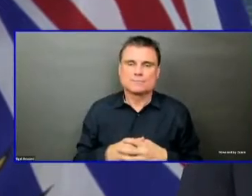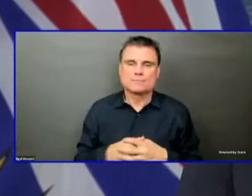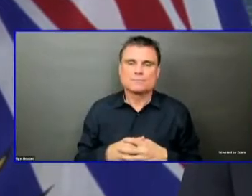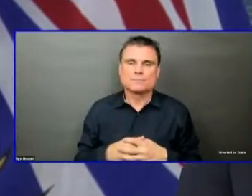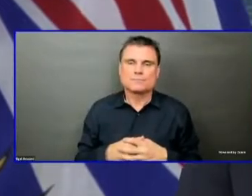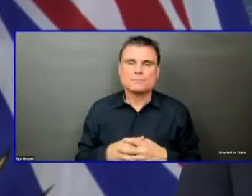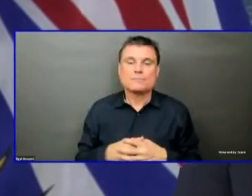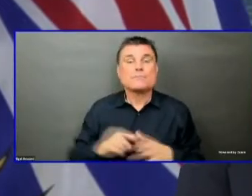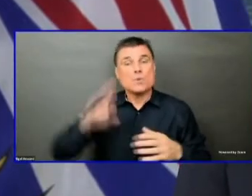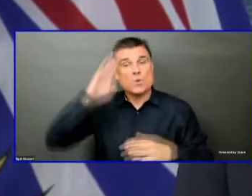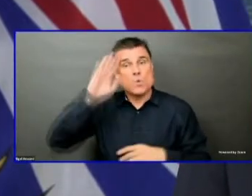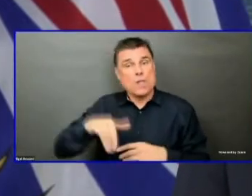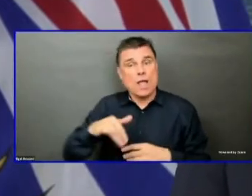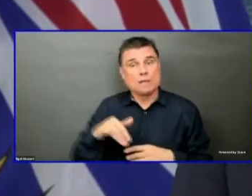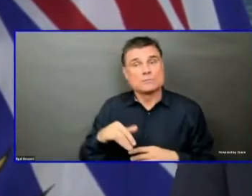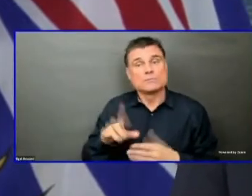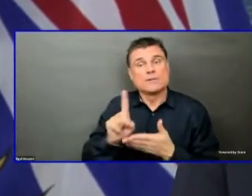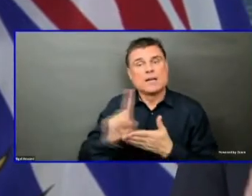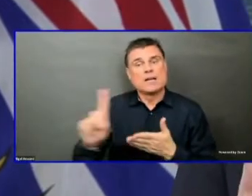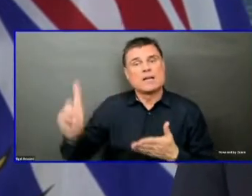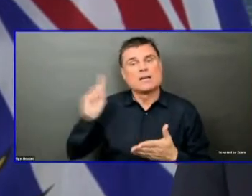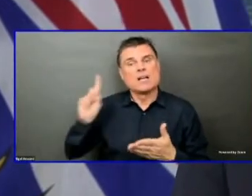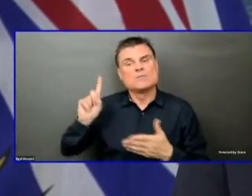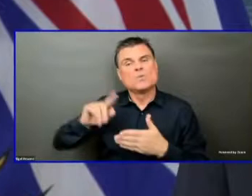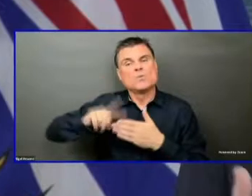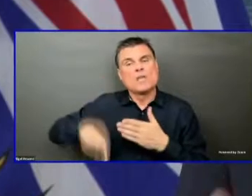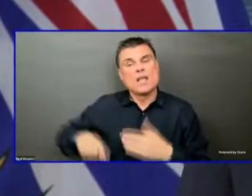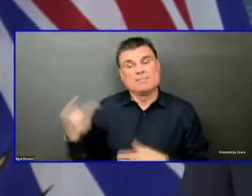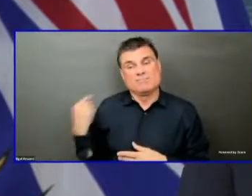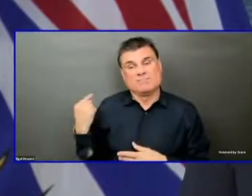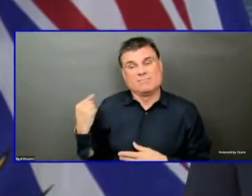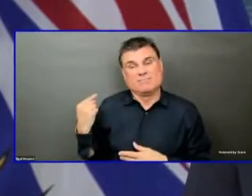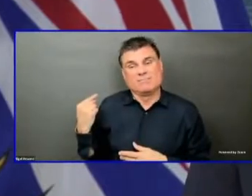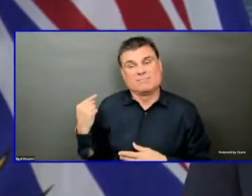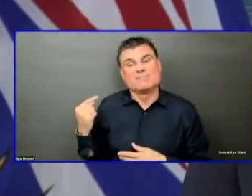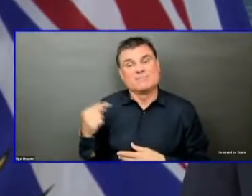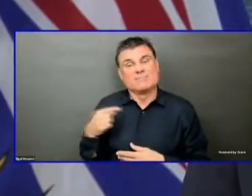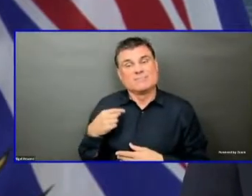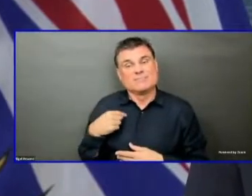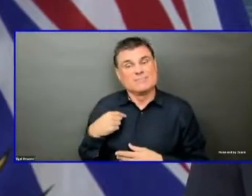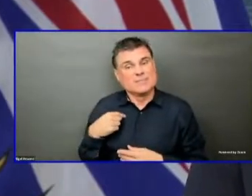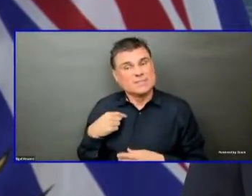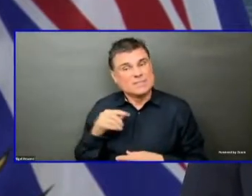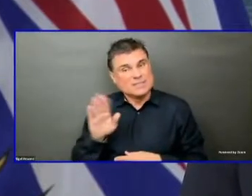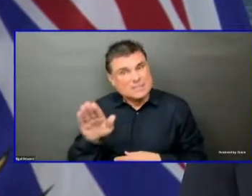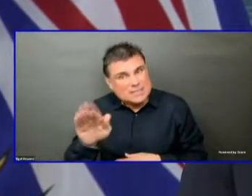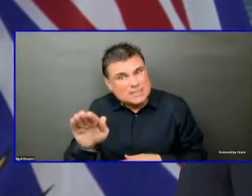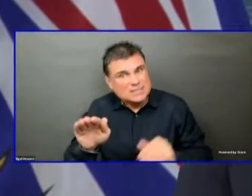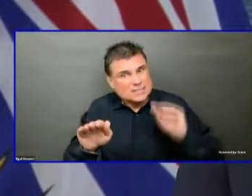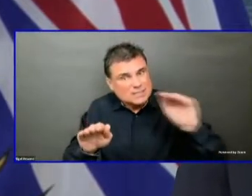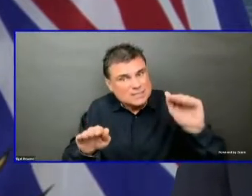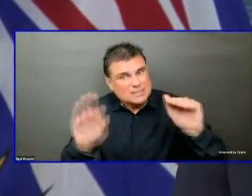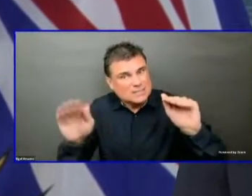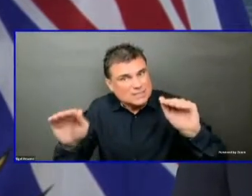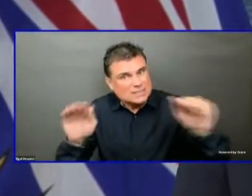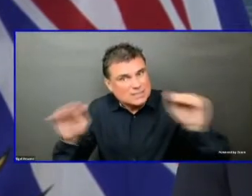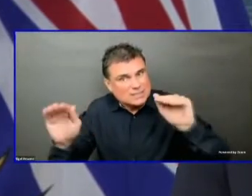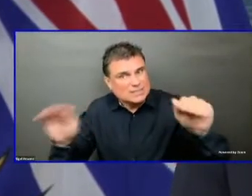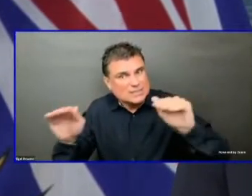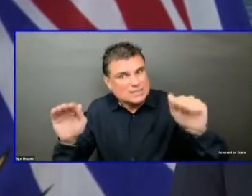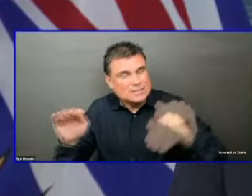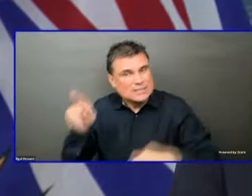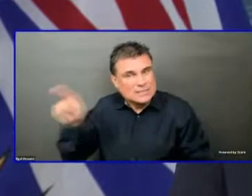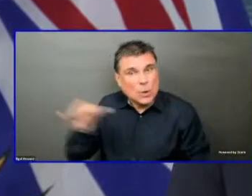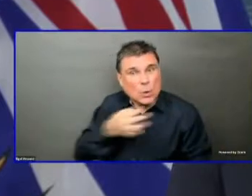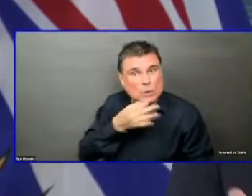significant enforcement actions are taking place at Whistler. I want to acknowledge Dr. Henry and I have spent time, and we're working with the Mayor of Whistler,